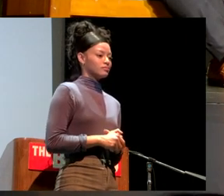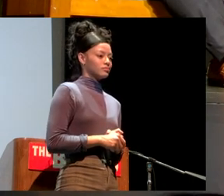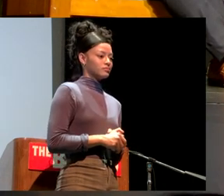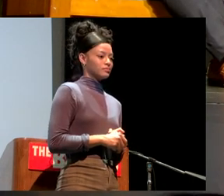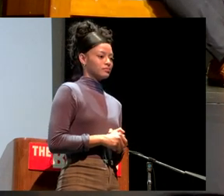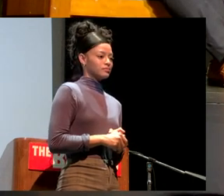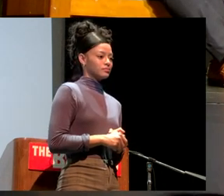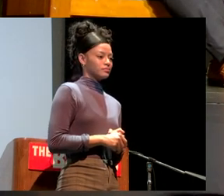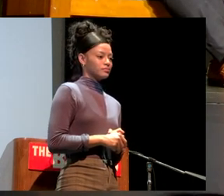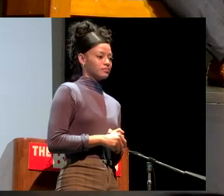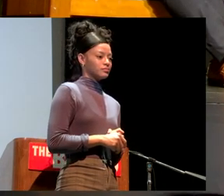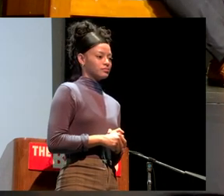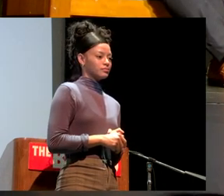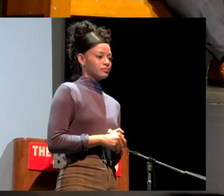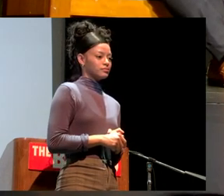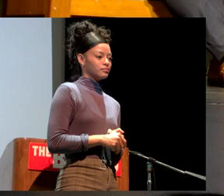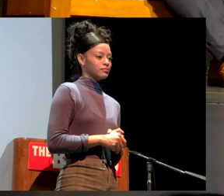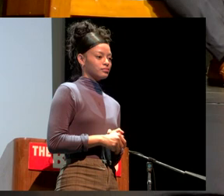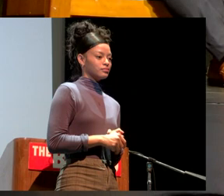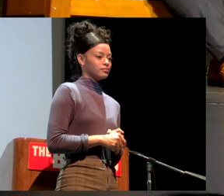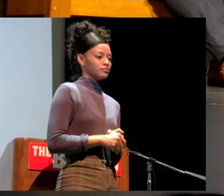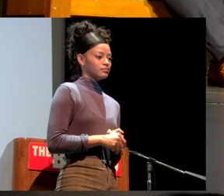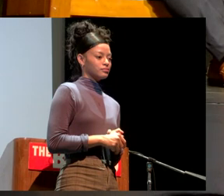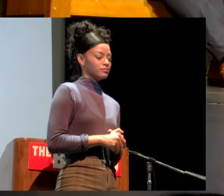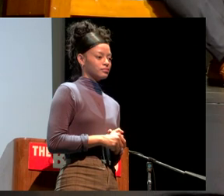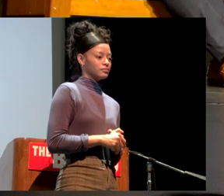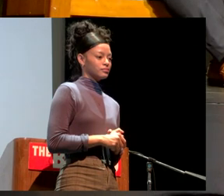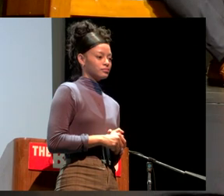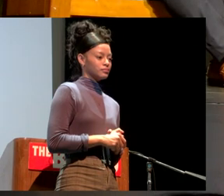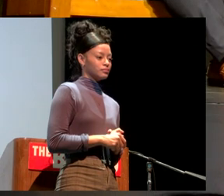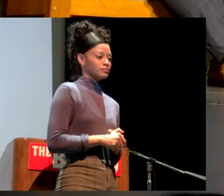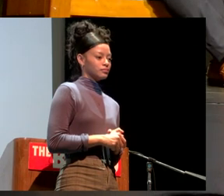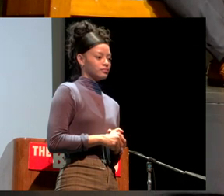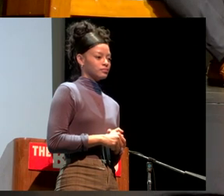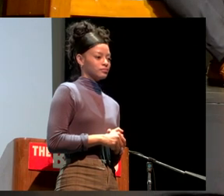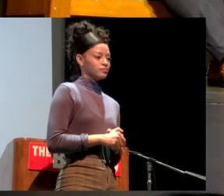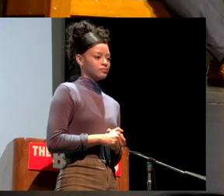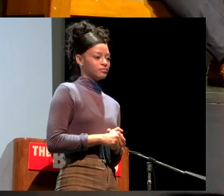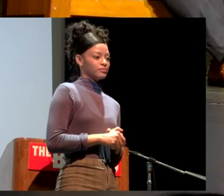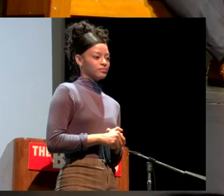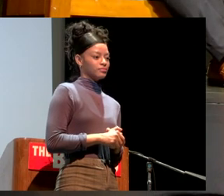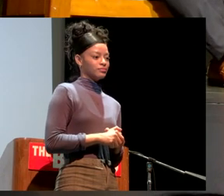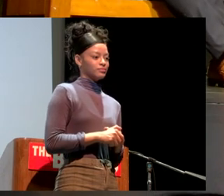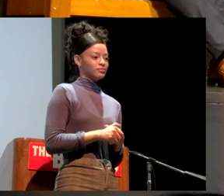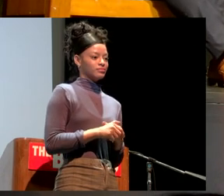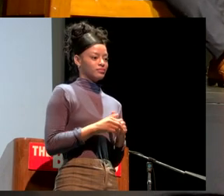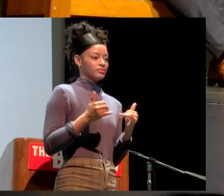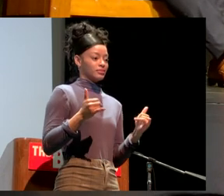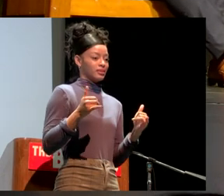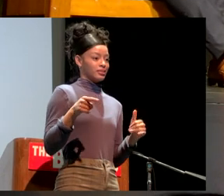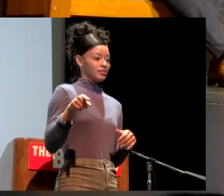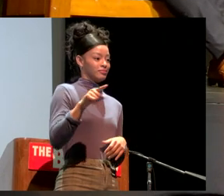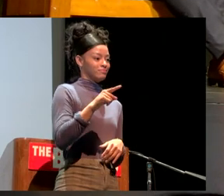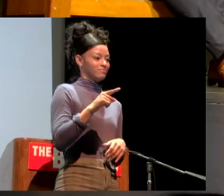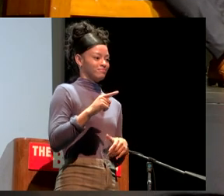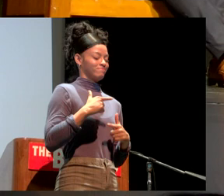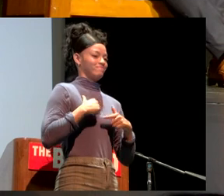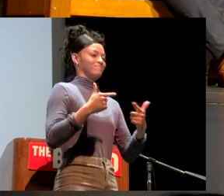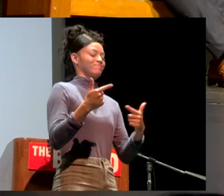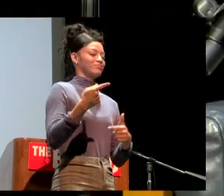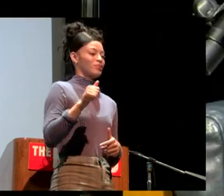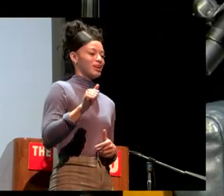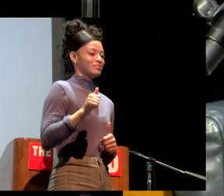audience, and I almost feel like I'm monopolizing their time. So I do want to